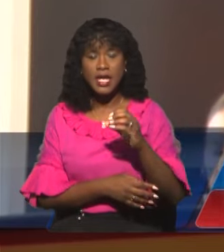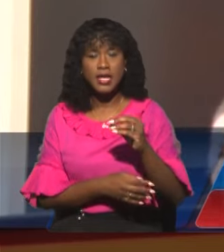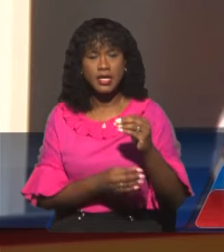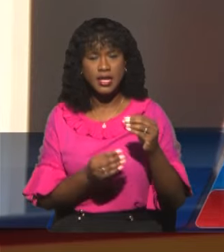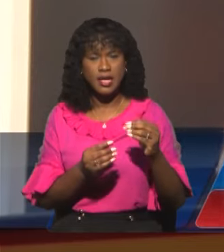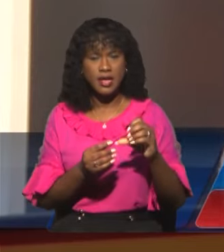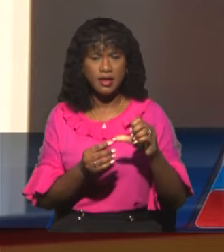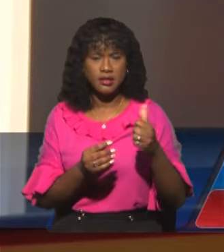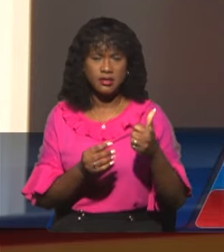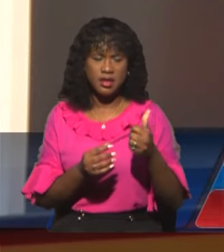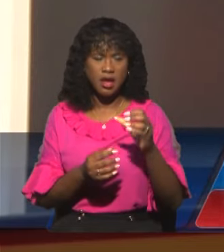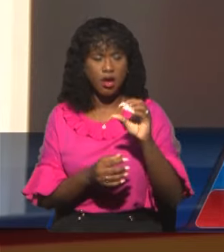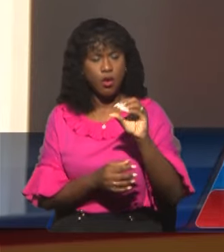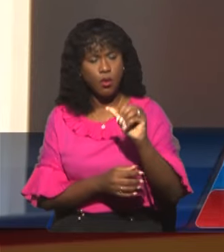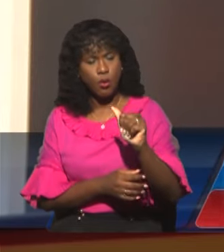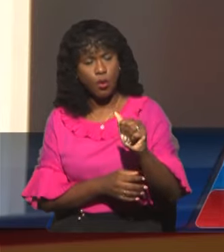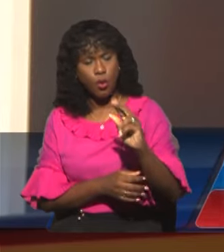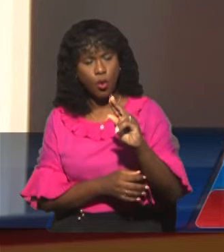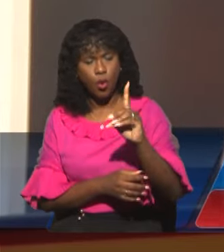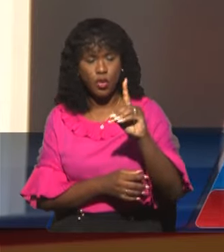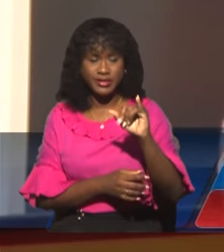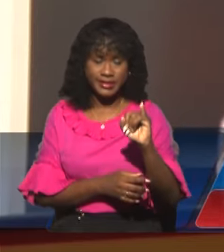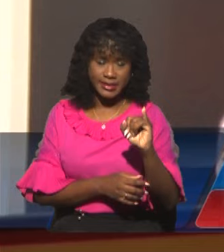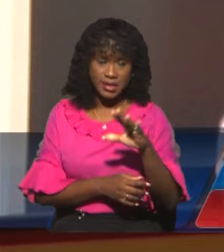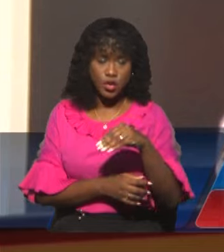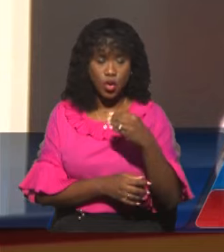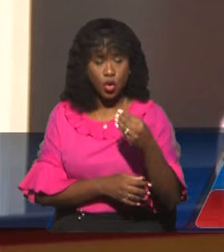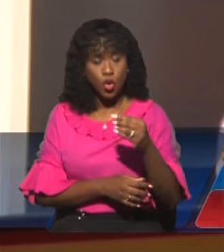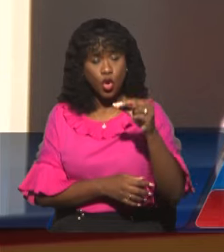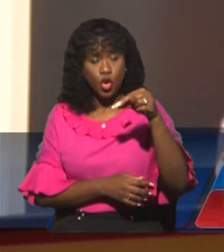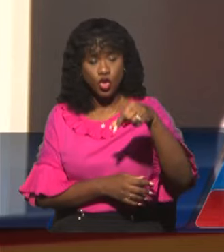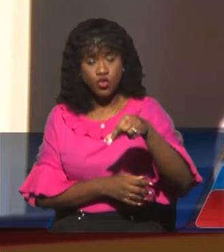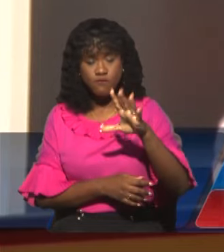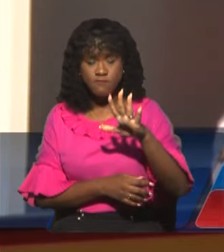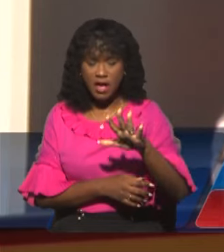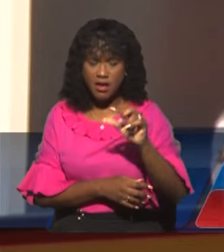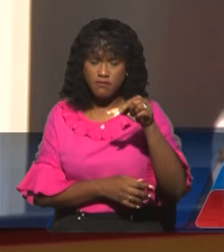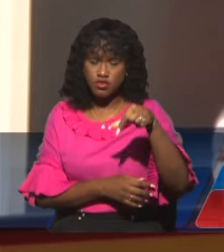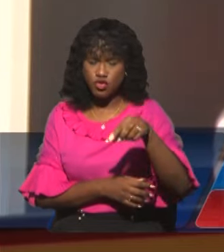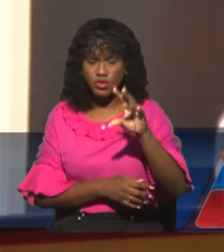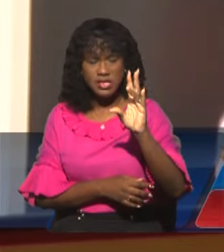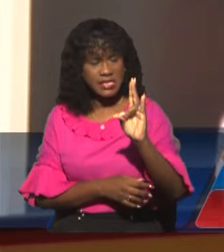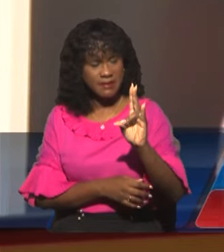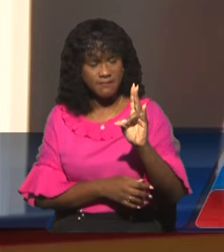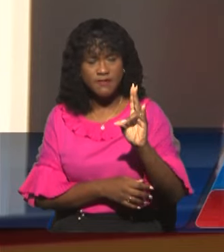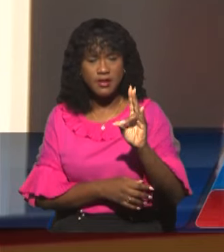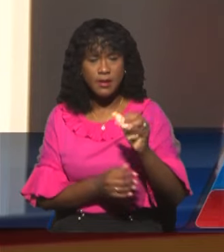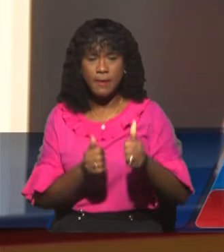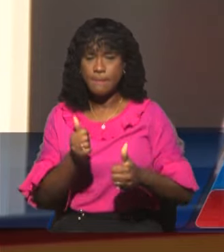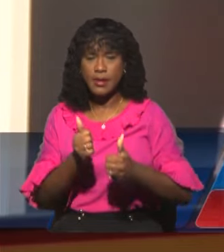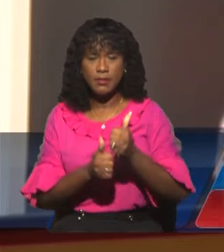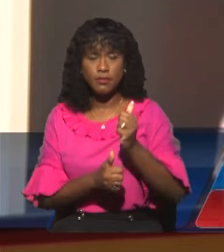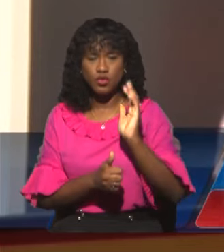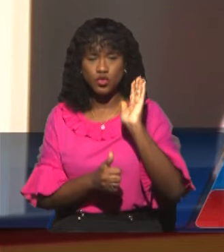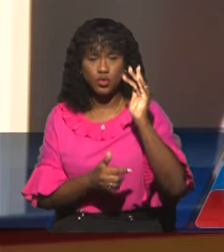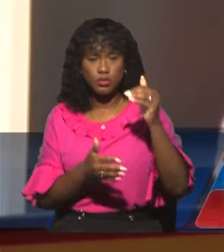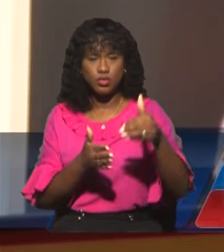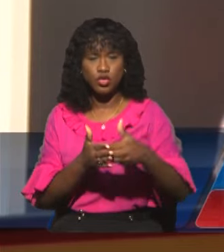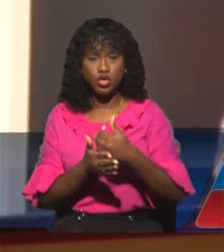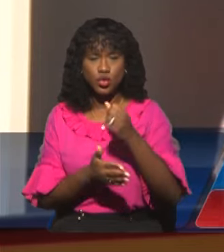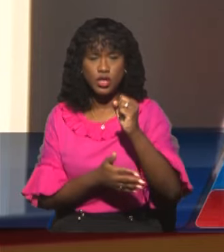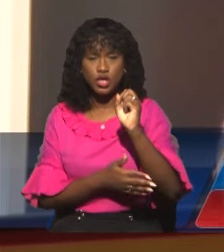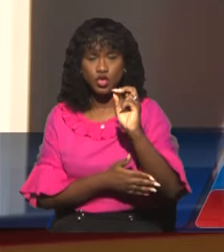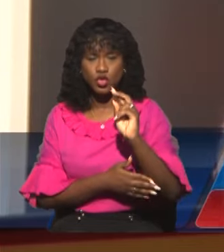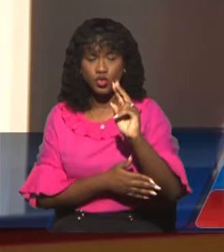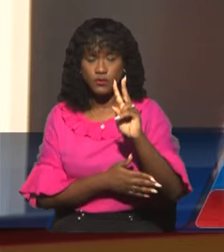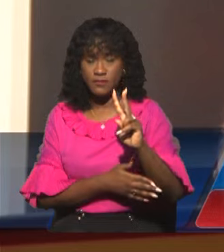vehicle like an Audi or a Q5 or Q7 or Sorento, but most of our vehicles will be new SUVs